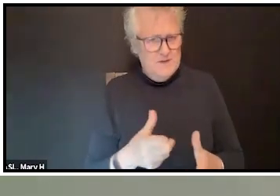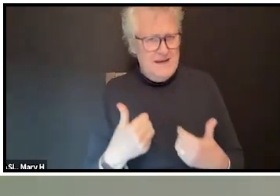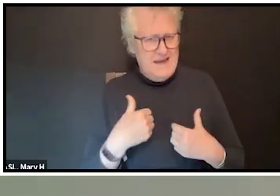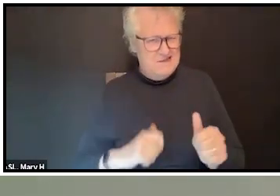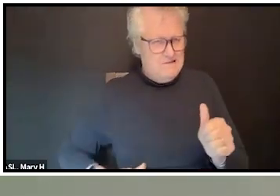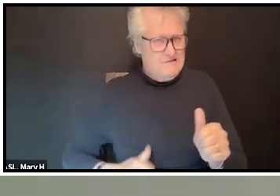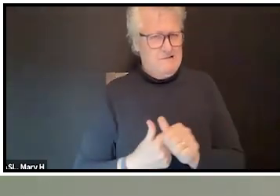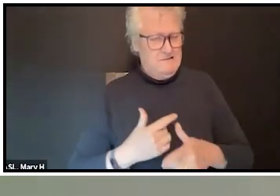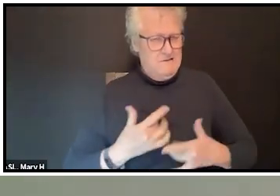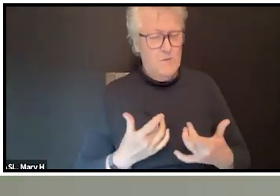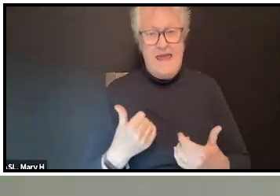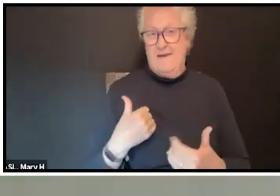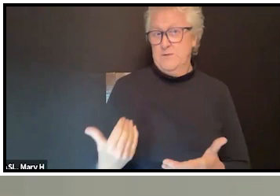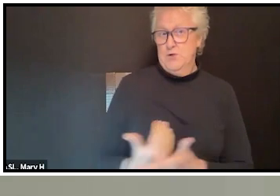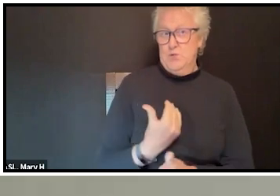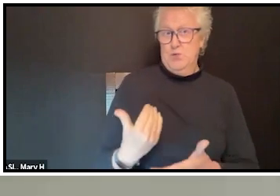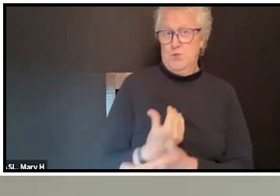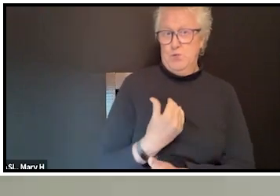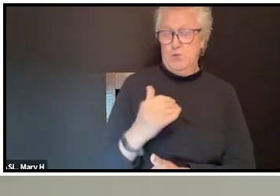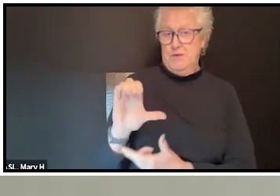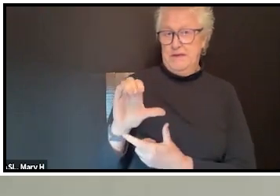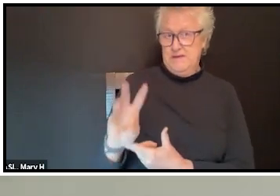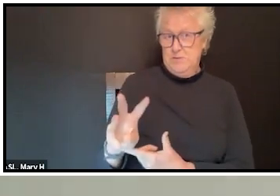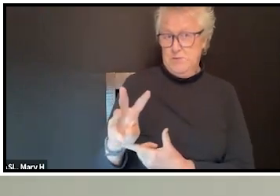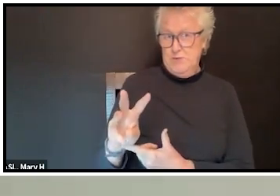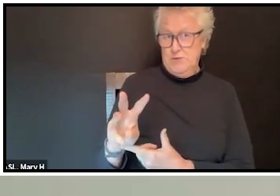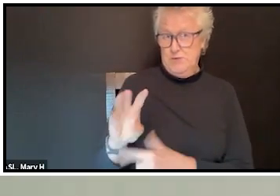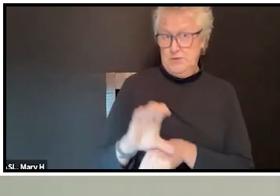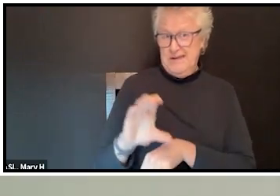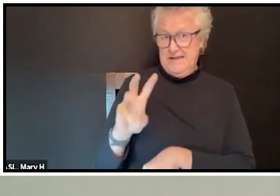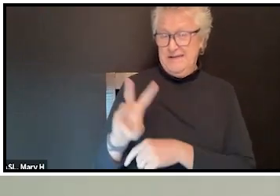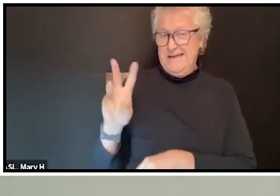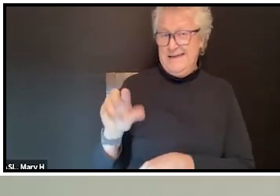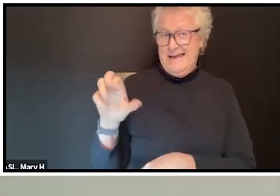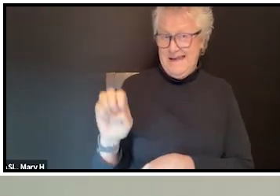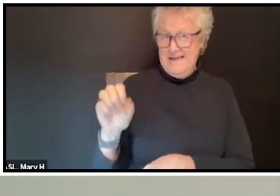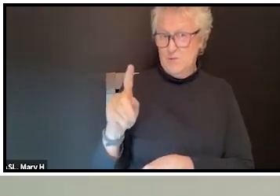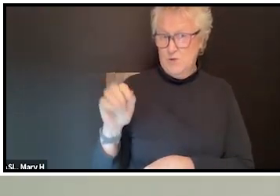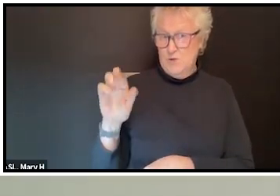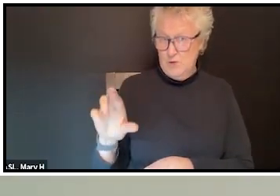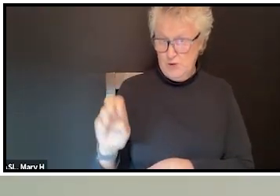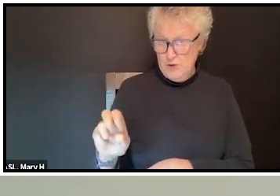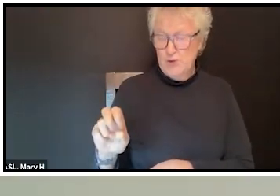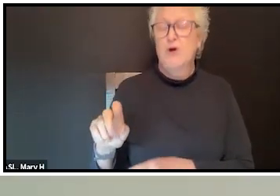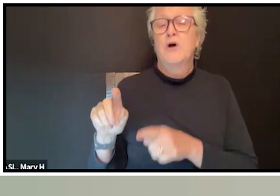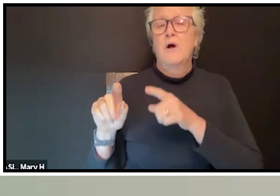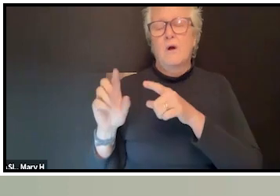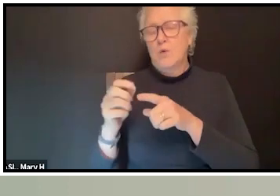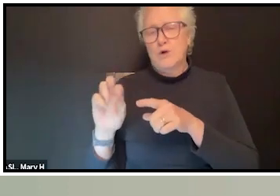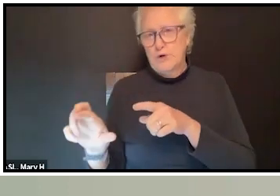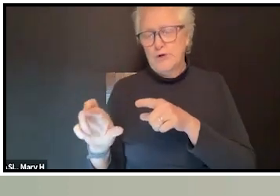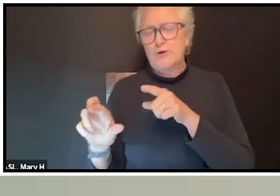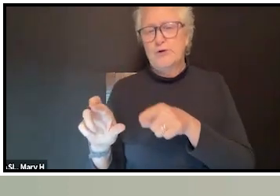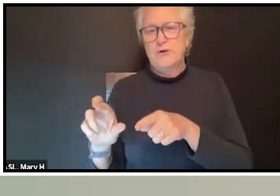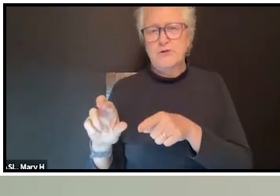Caitlin Sarkis. So just in case people hear that name again, a new social caseworker. We also have